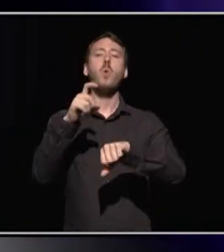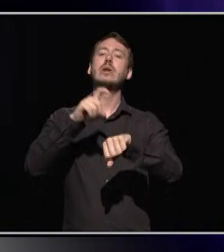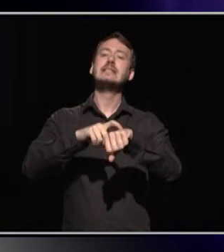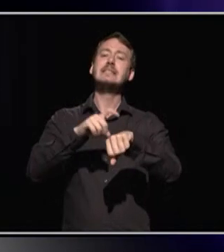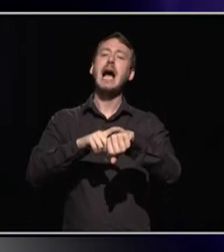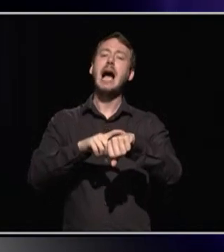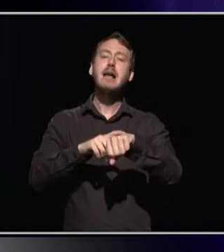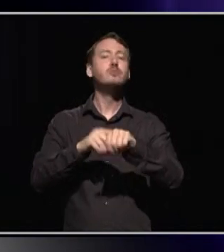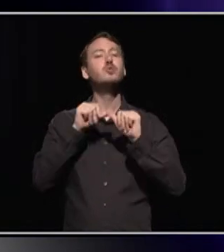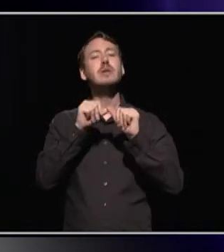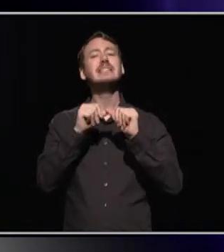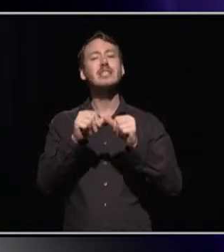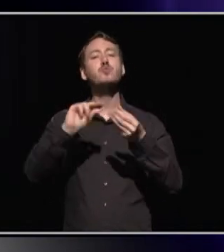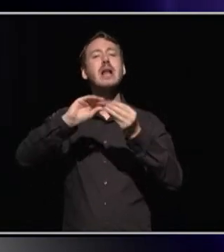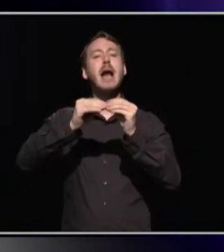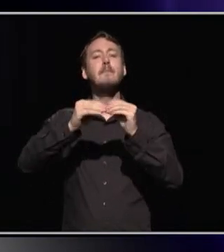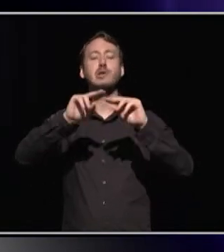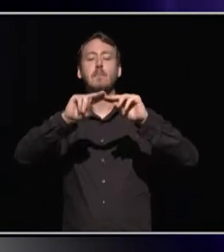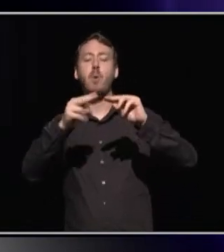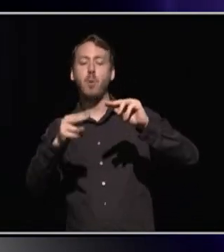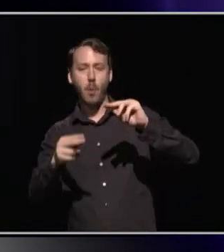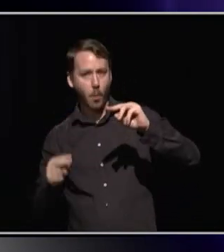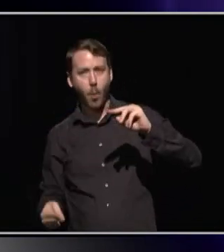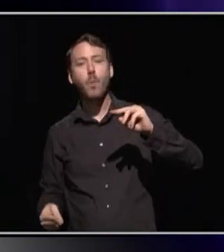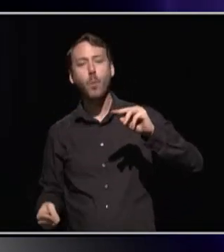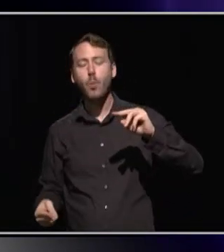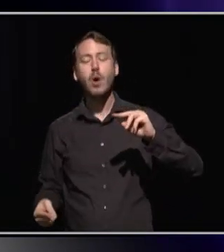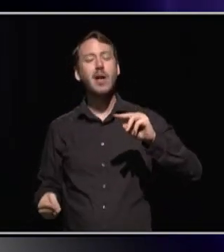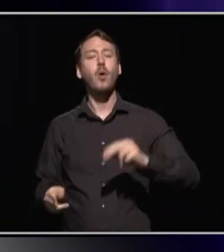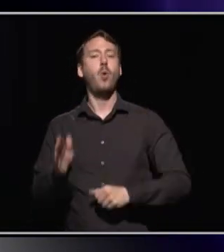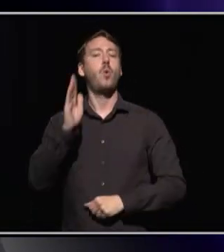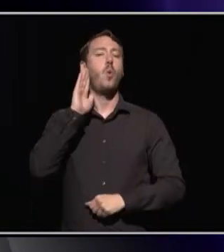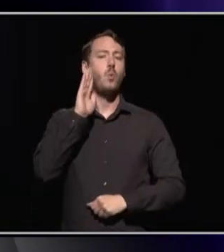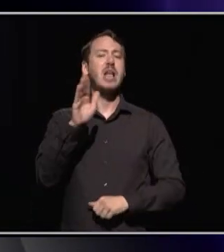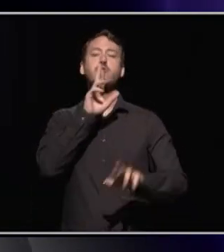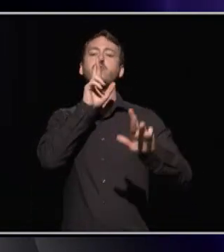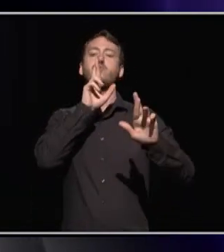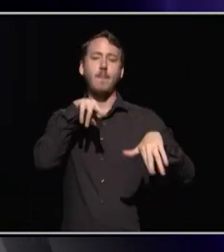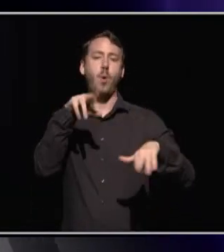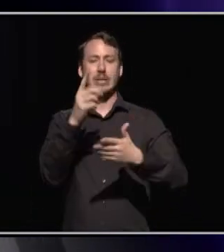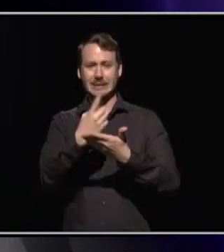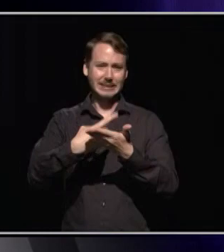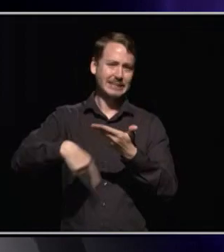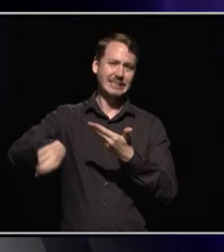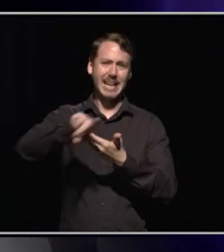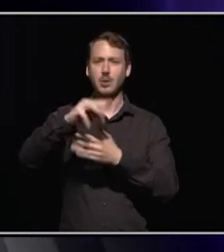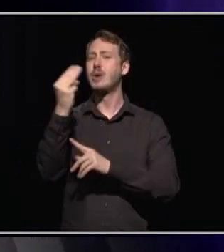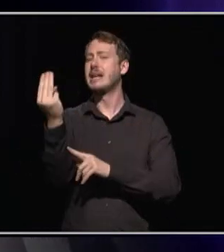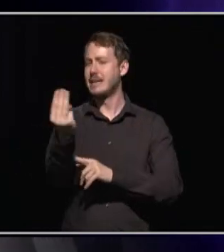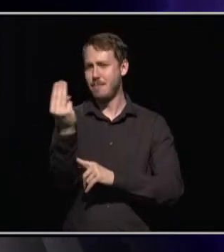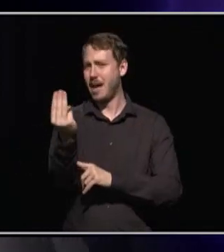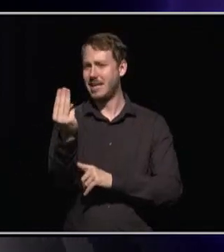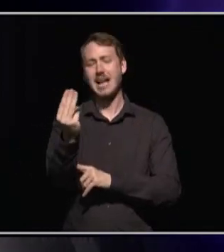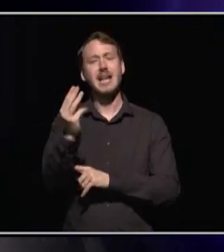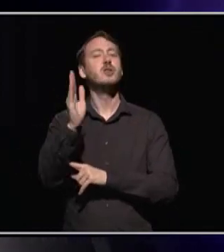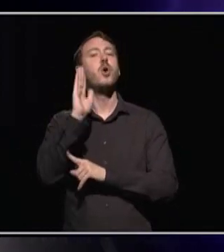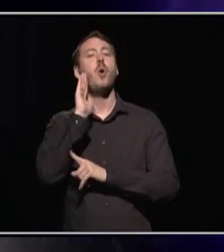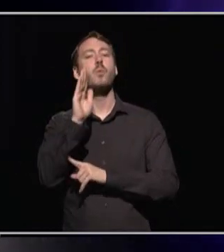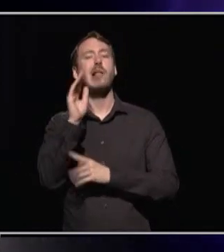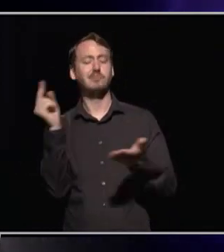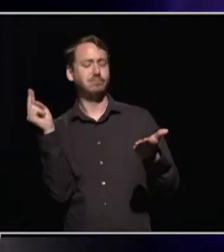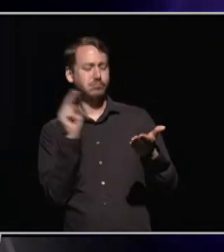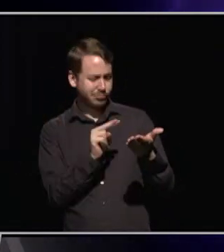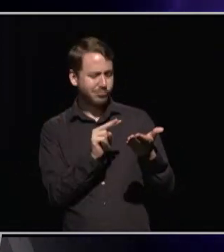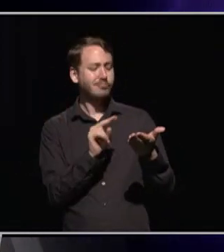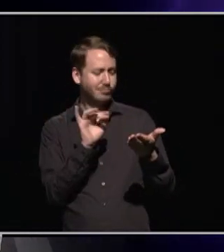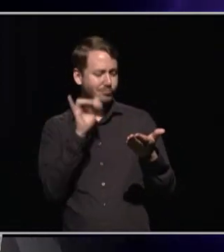to continue to bring down that rate. And then we'll have a report next Monday or so that will also take the next